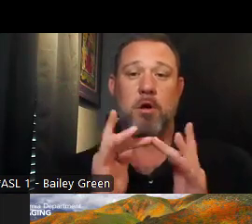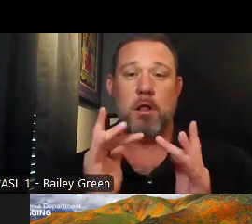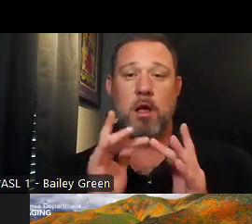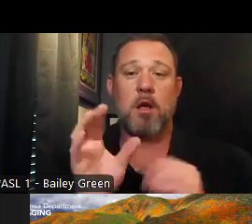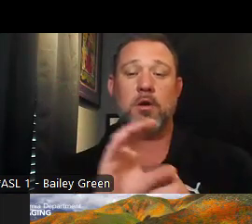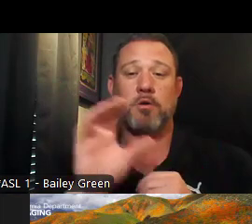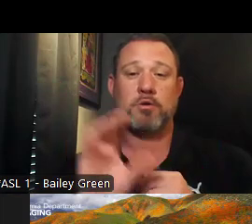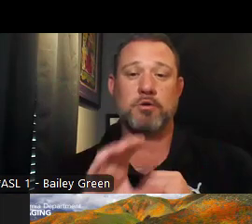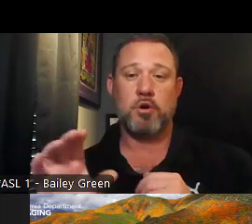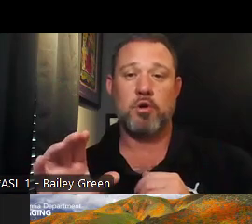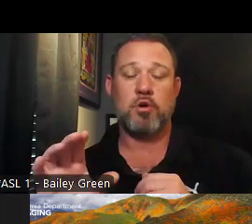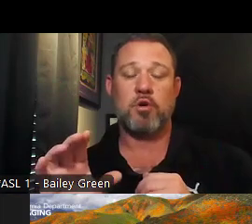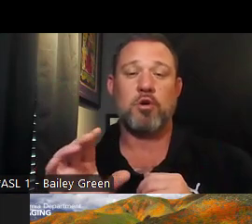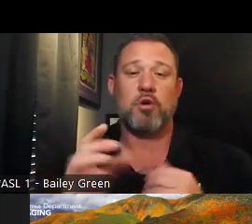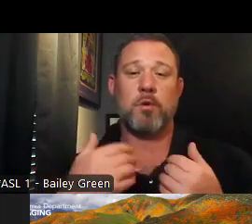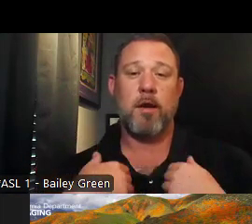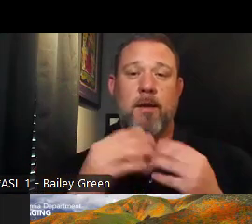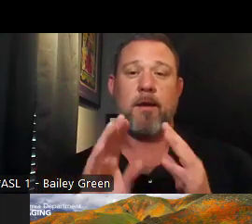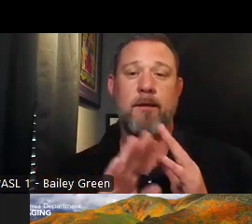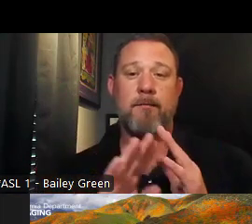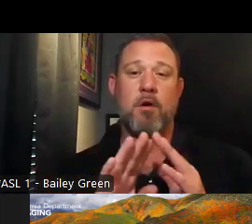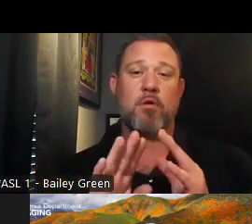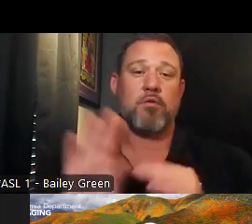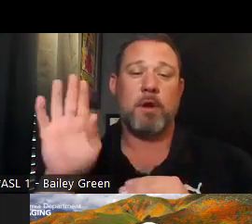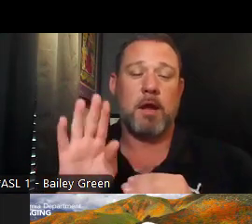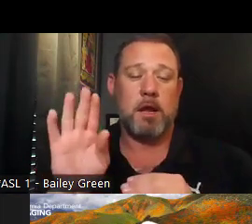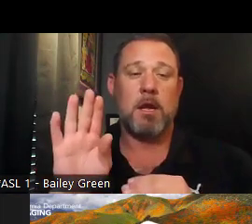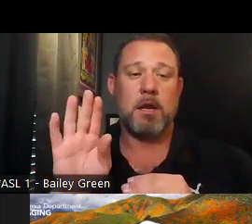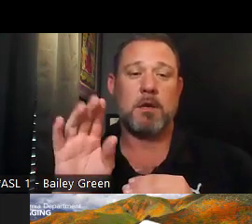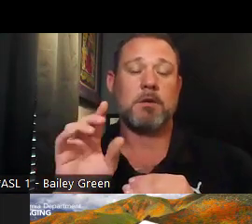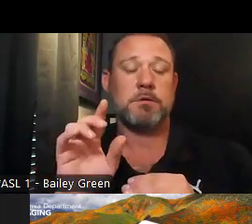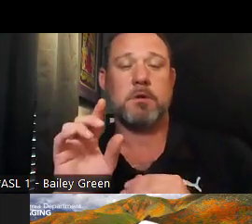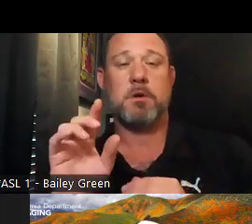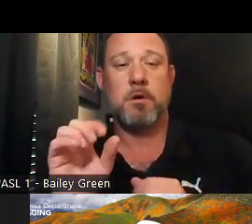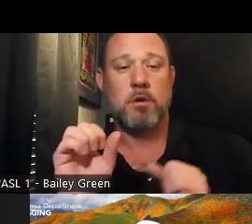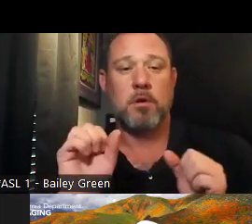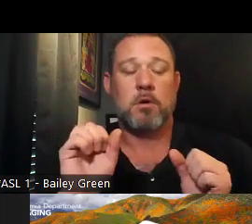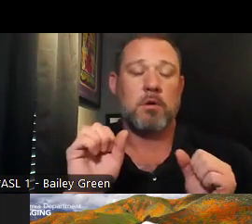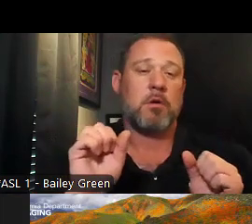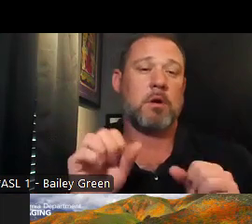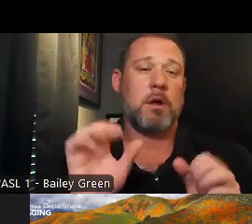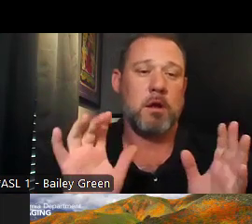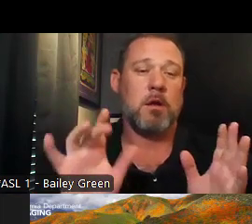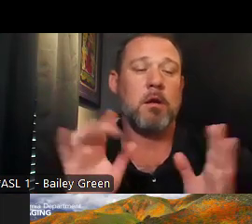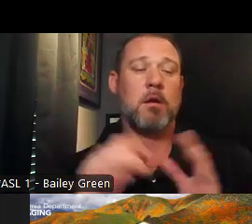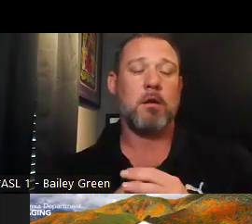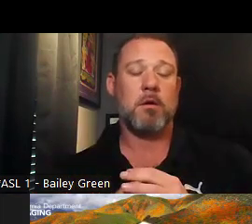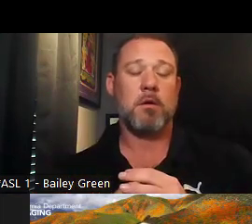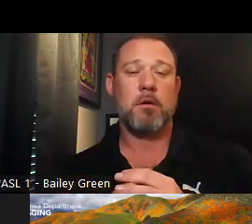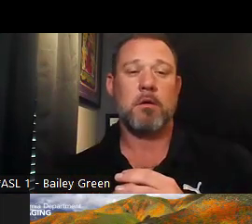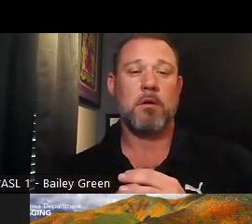Zoom platform, you have a raised hand icon that you can engage,